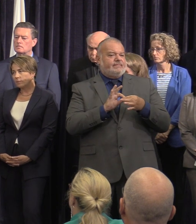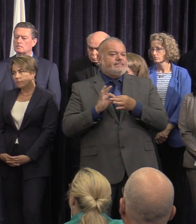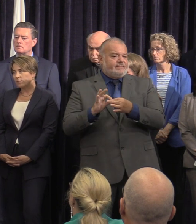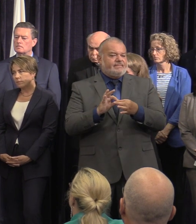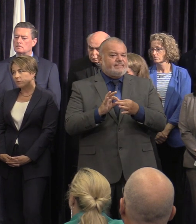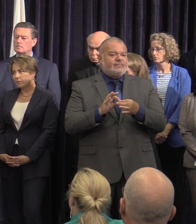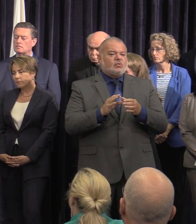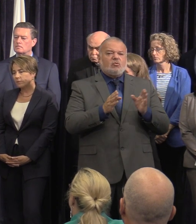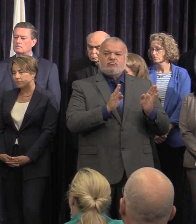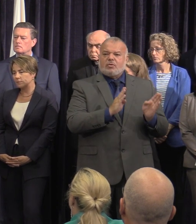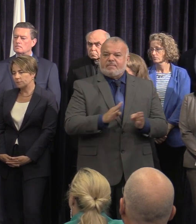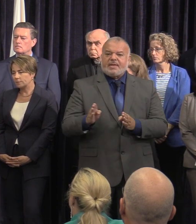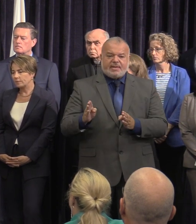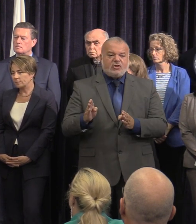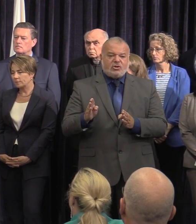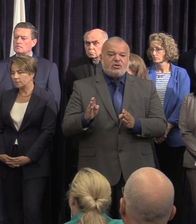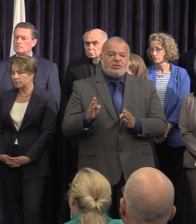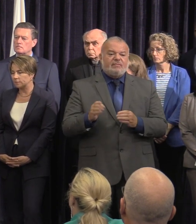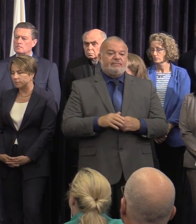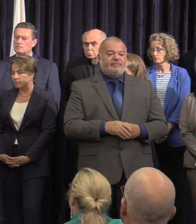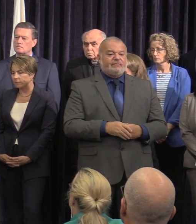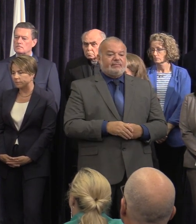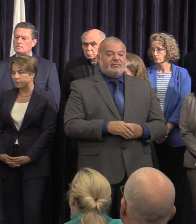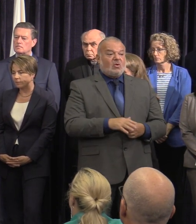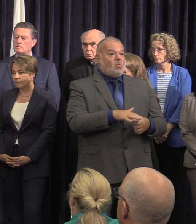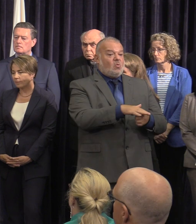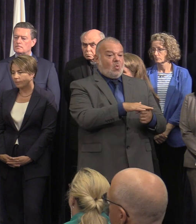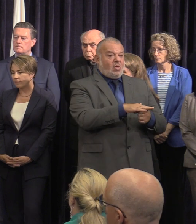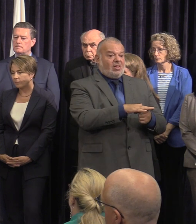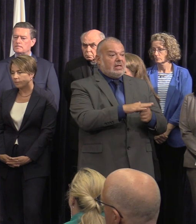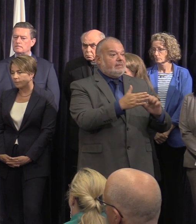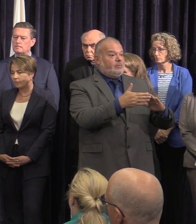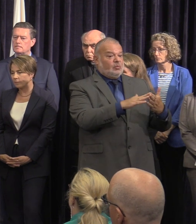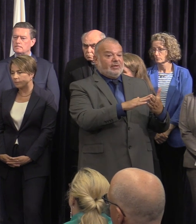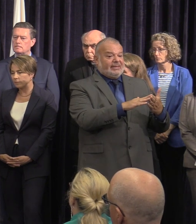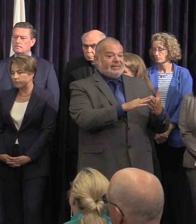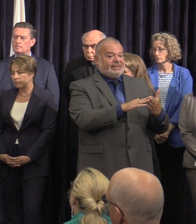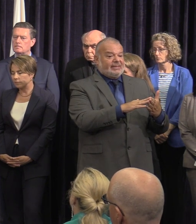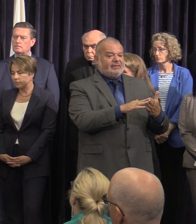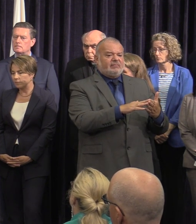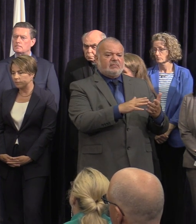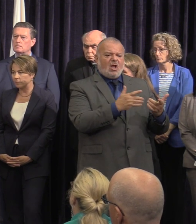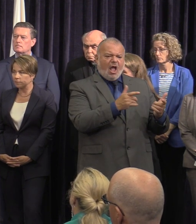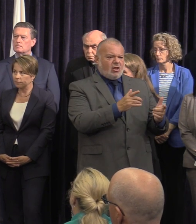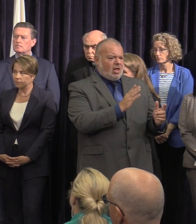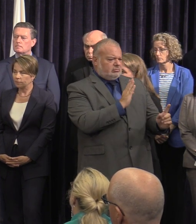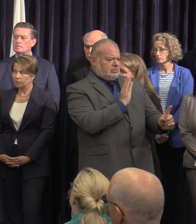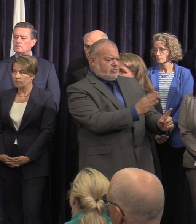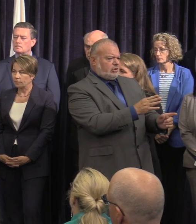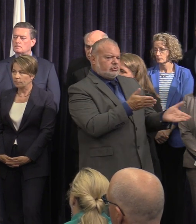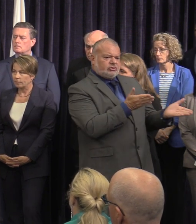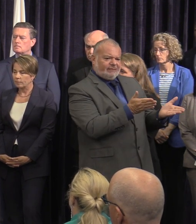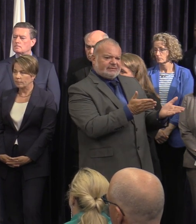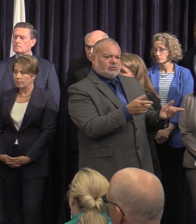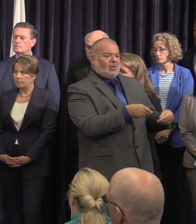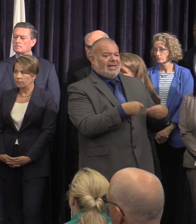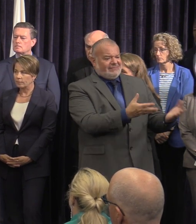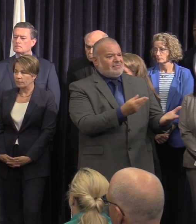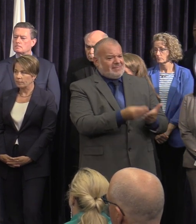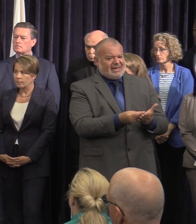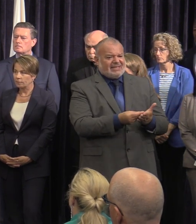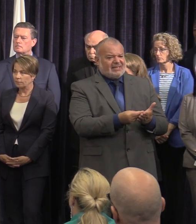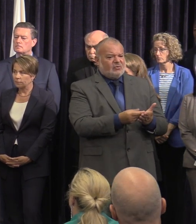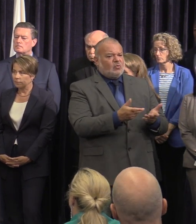organized. And it will support the local community-based organizations providing direct services already. This will help stretch budgets and staff